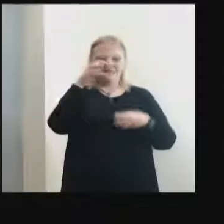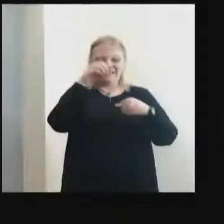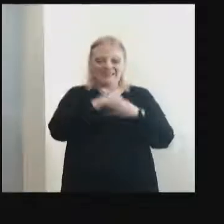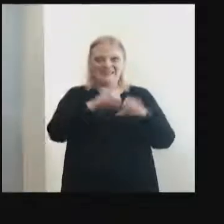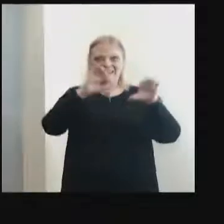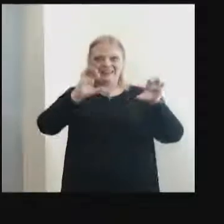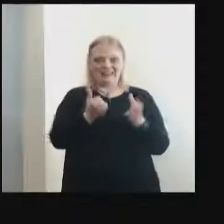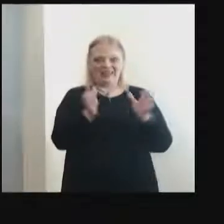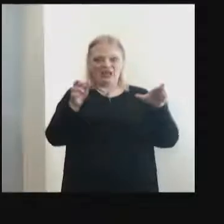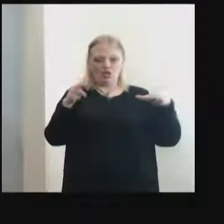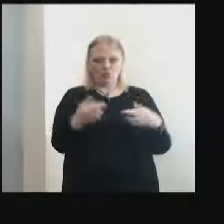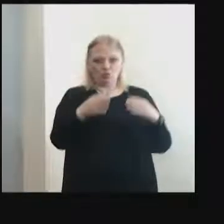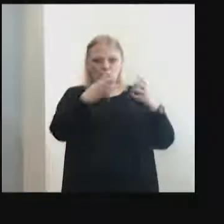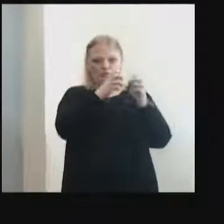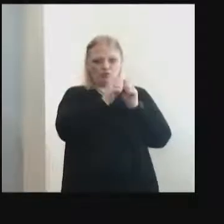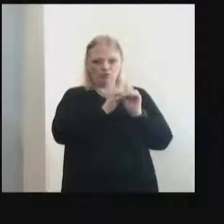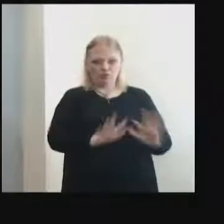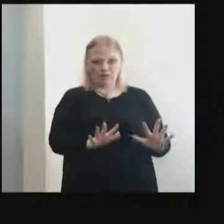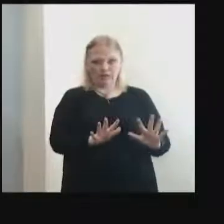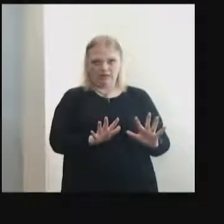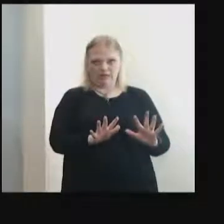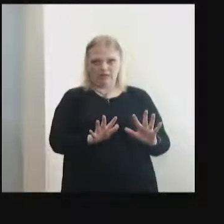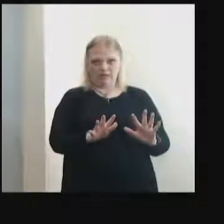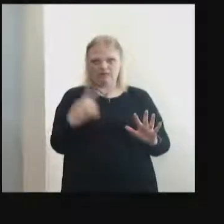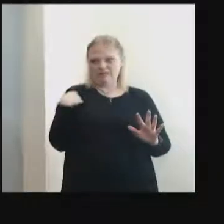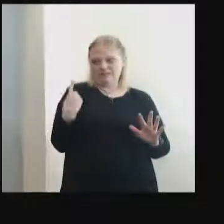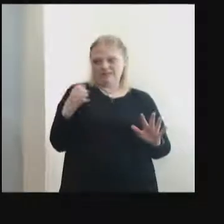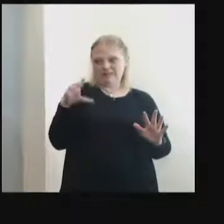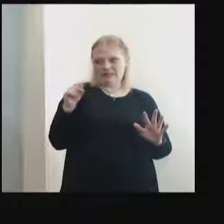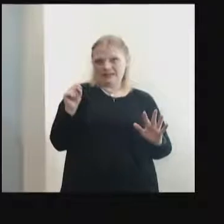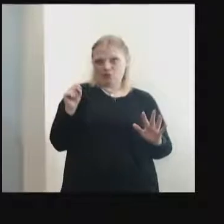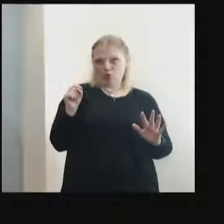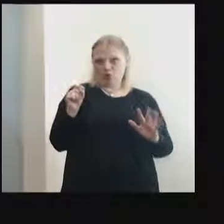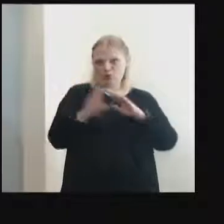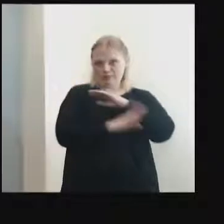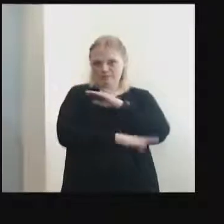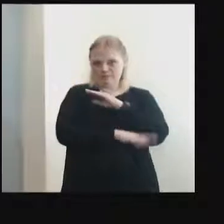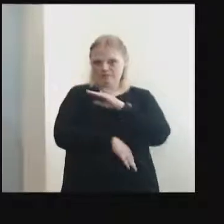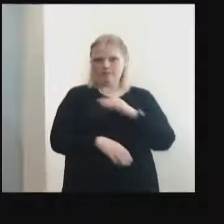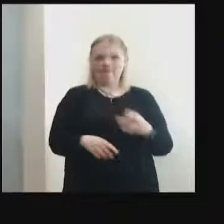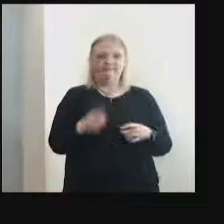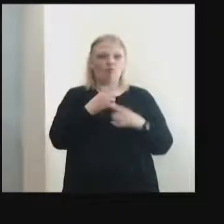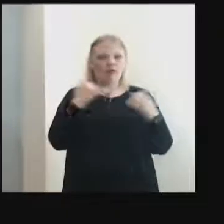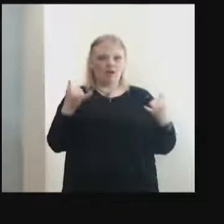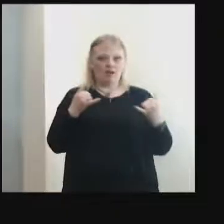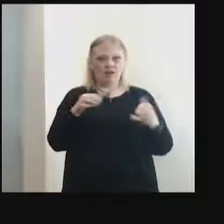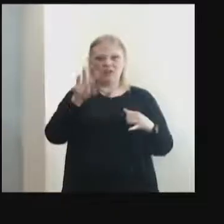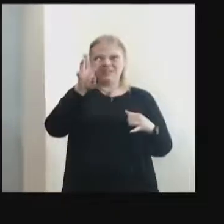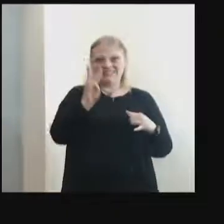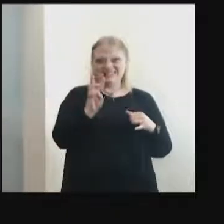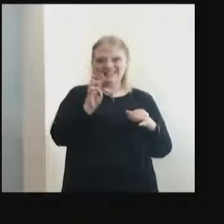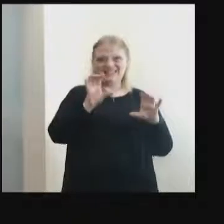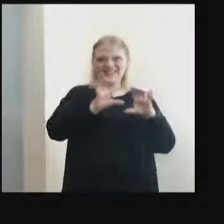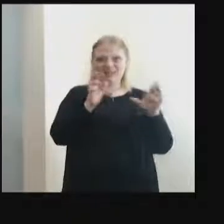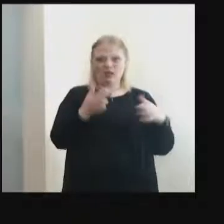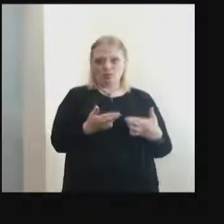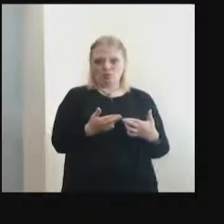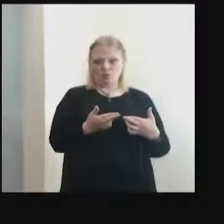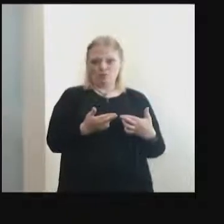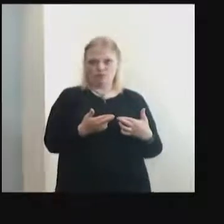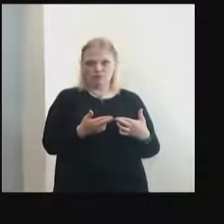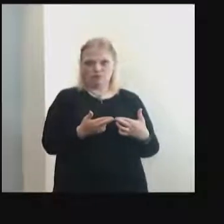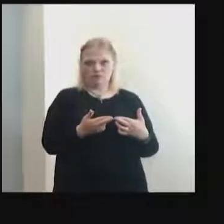in-classroom transmission since we started looking at this in September. So right now there are 6 classrooms that